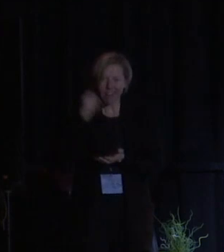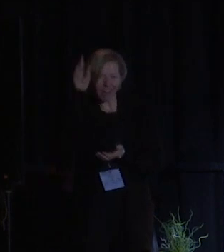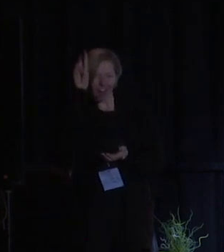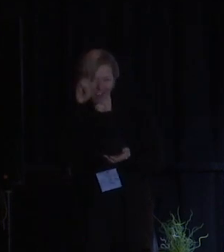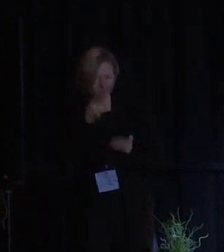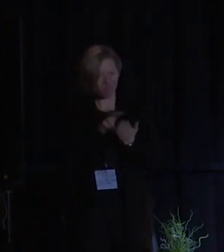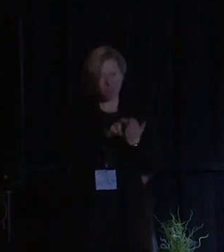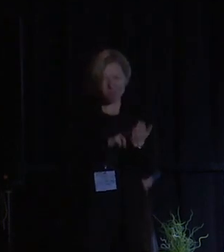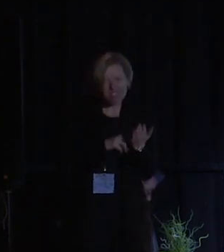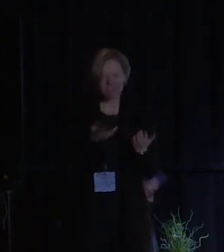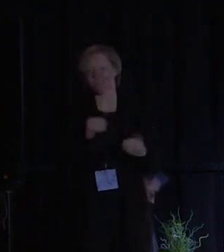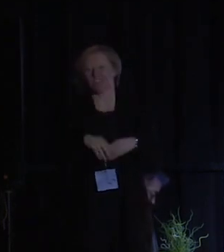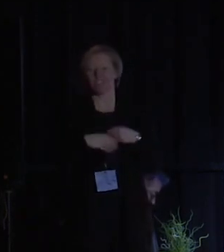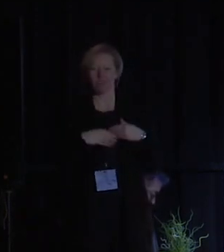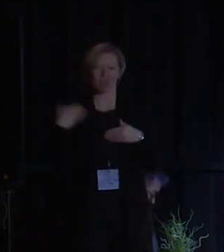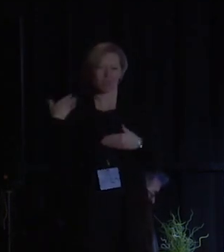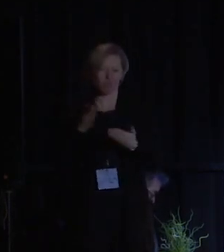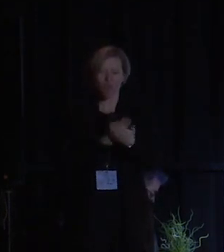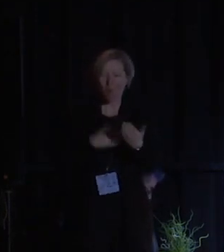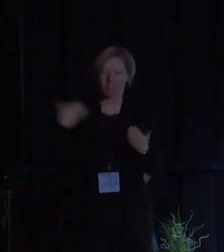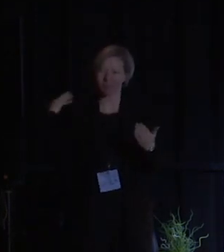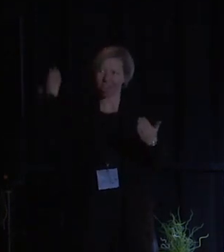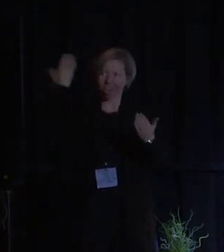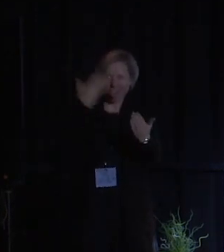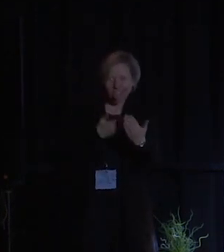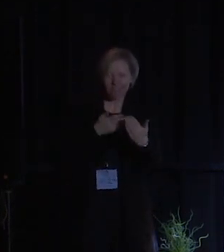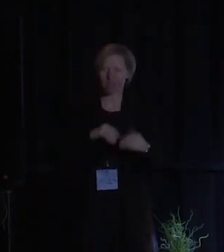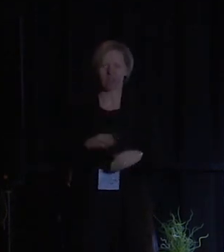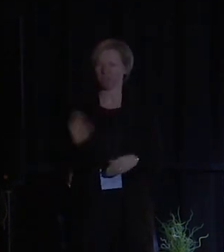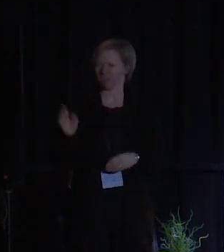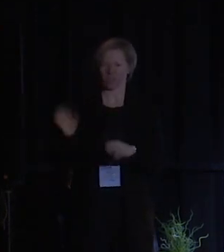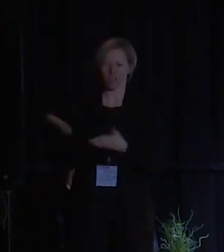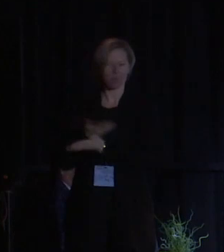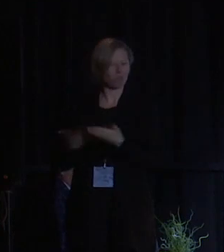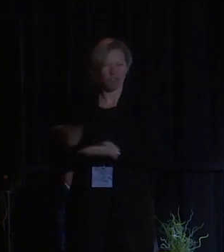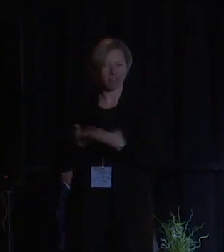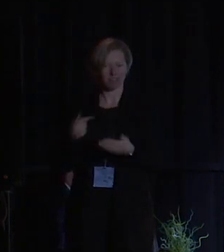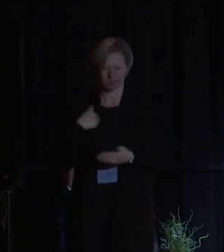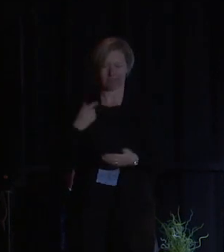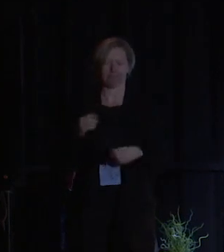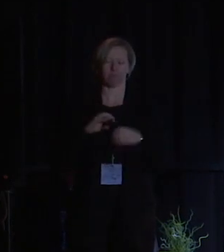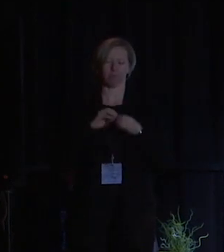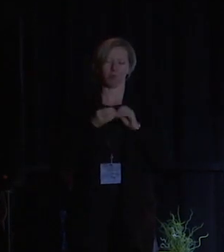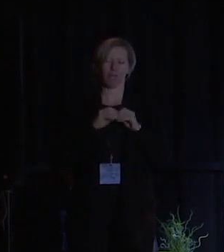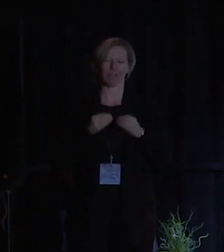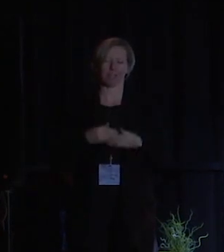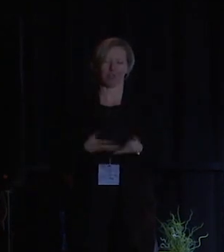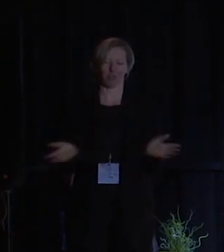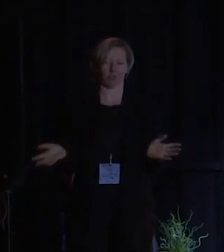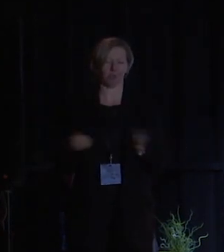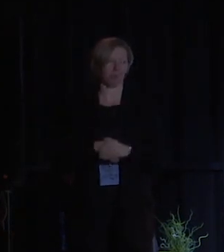which go on through centuries, but nobody was talking about them, so I decided to create this